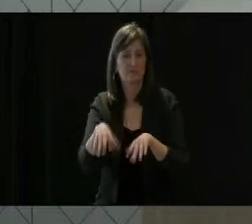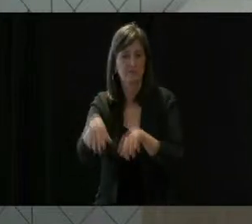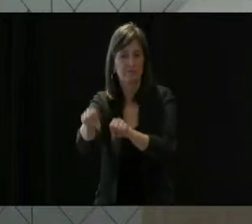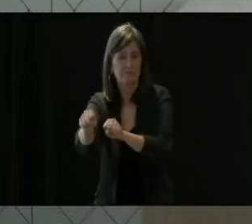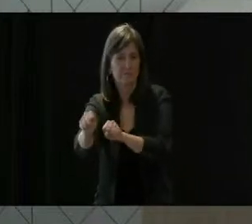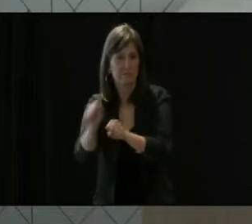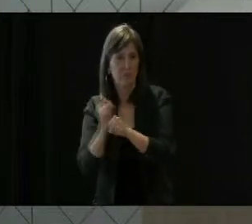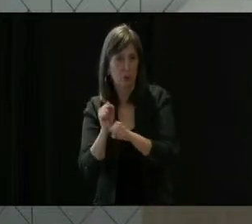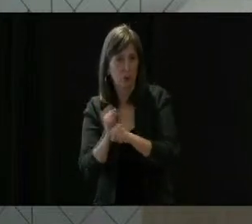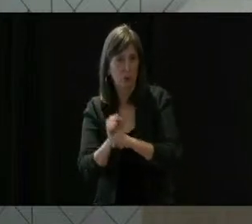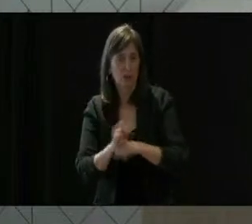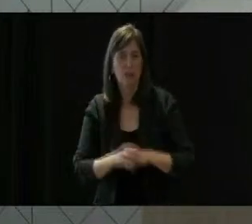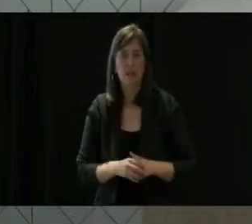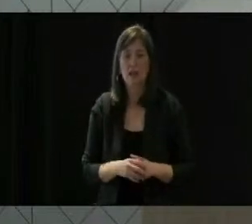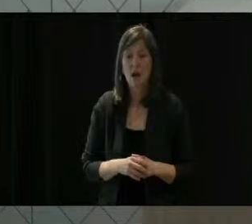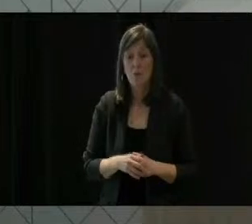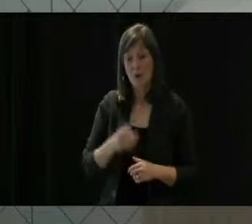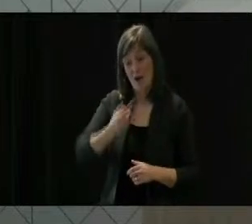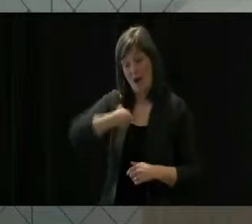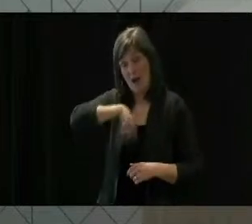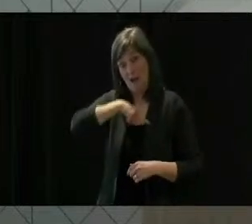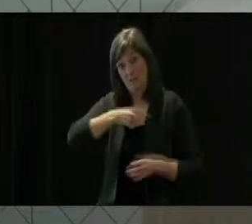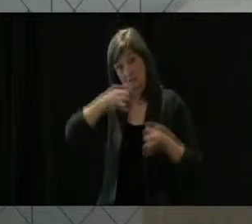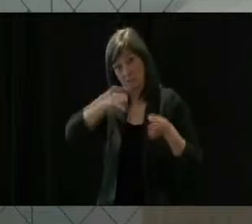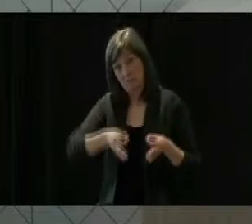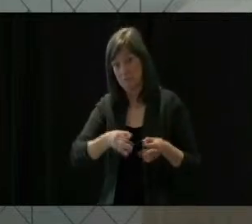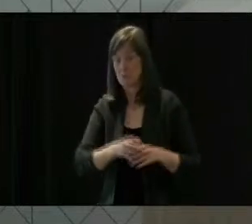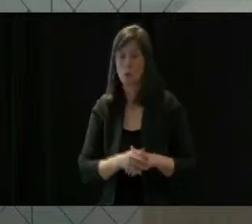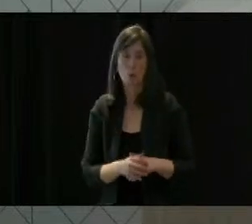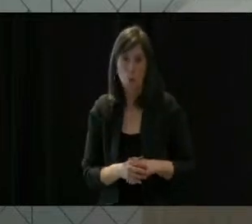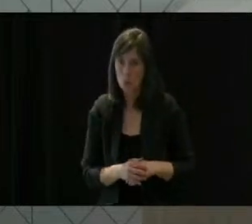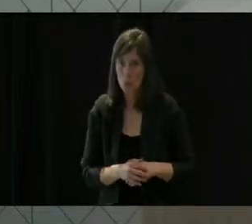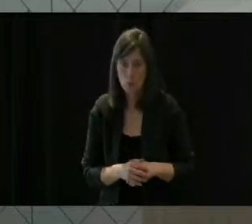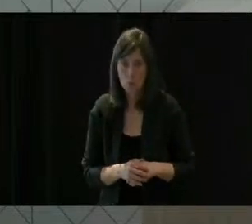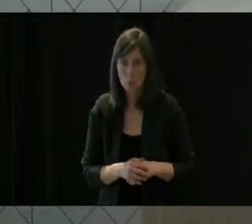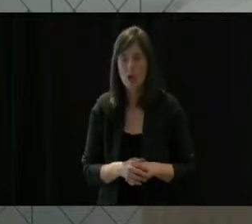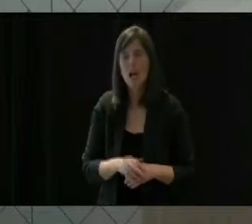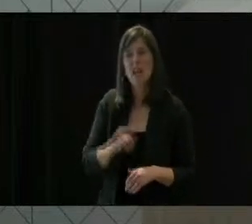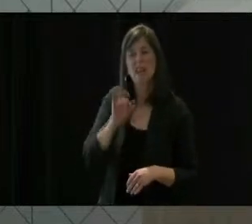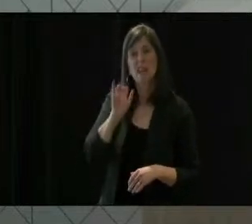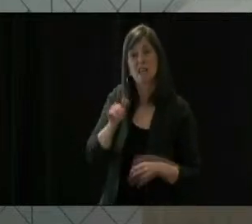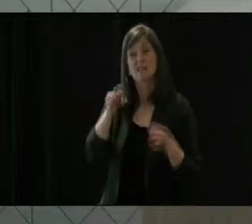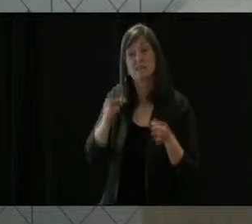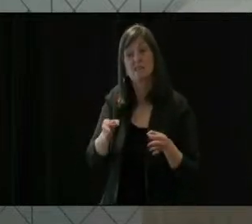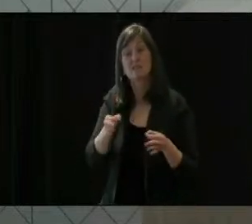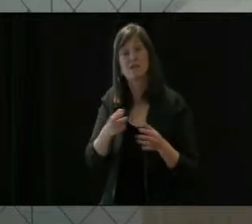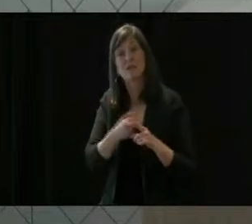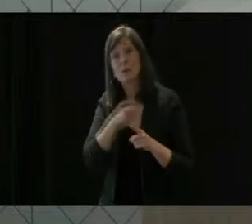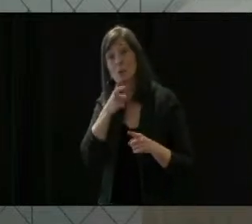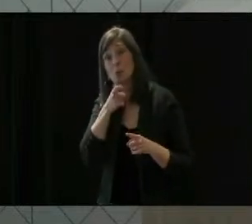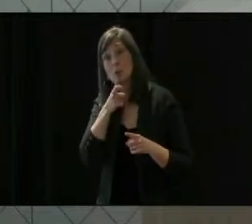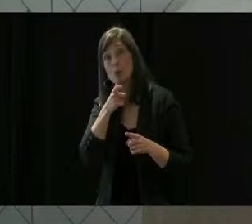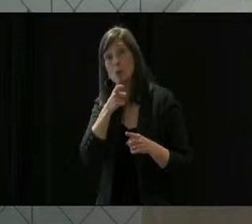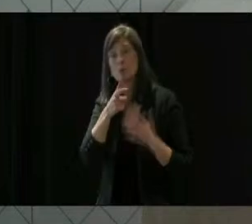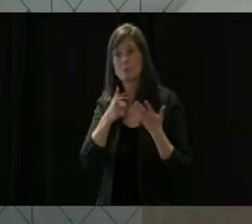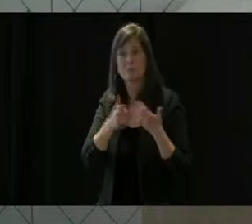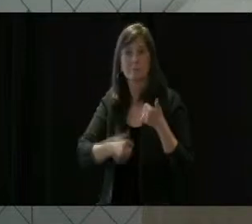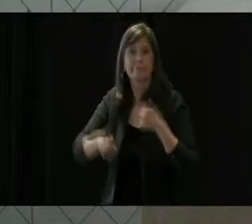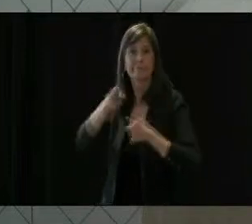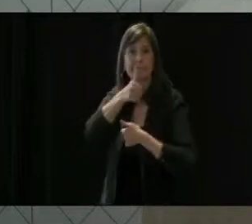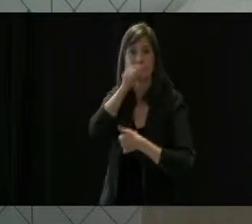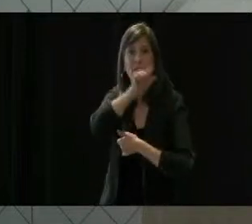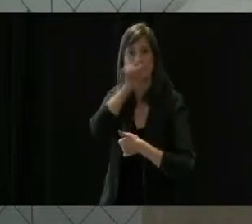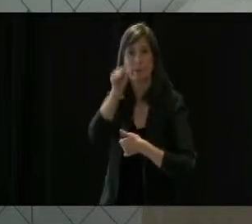for us to negotiate. That is for the leadership in the entities that employ our public service and with